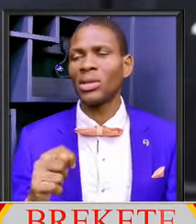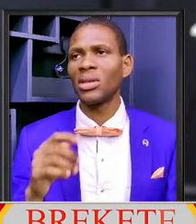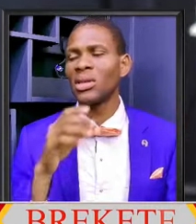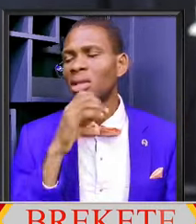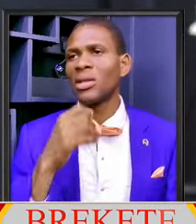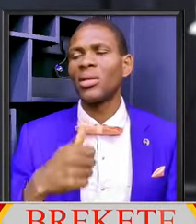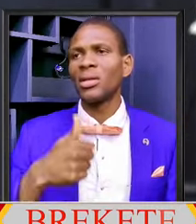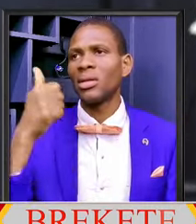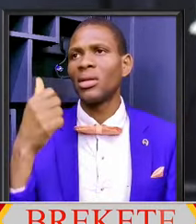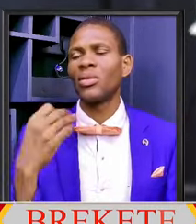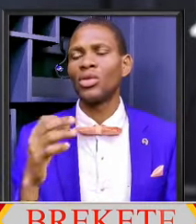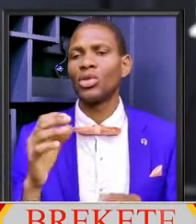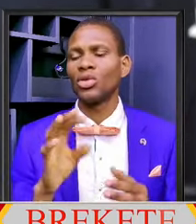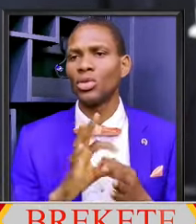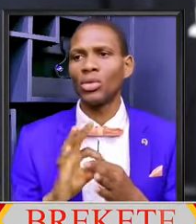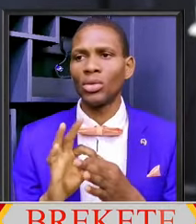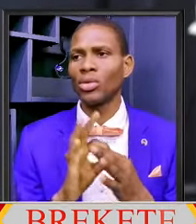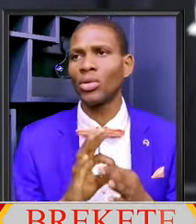the union, sir.